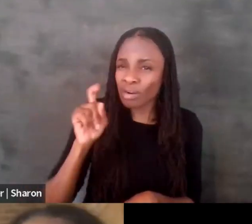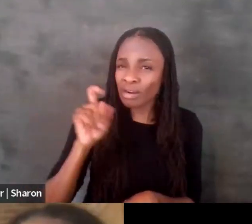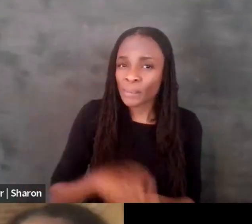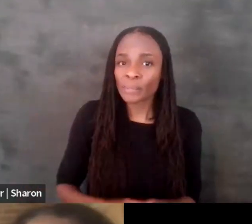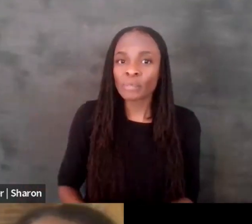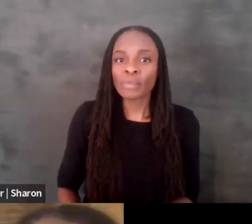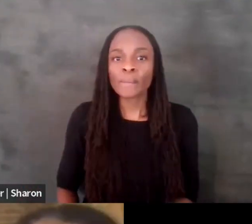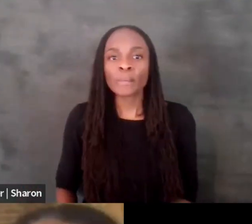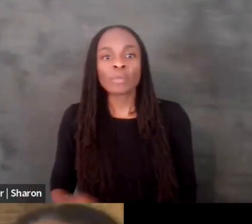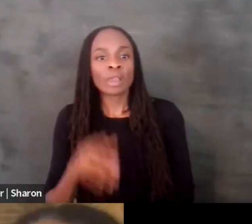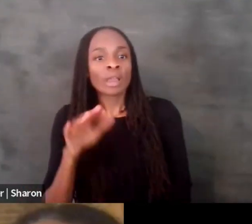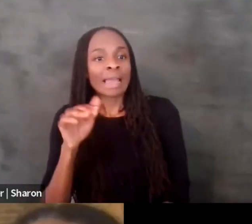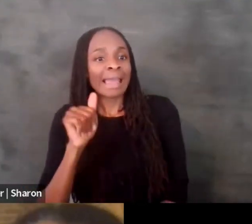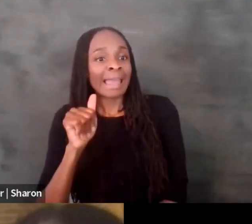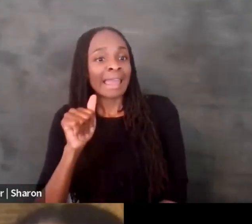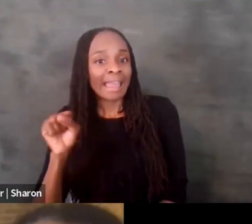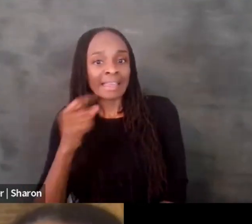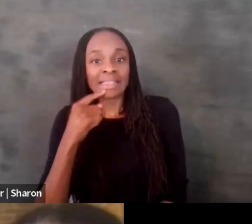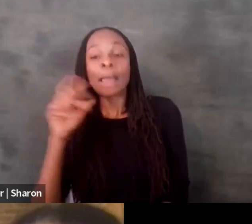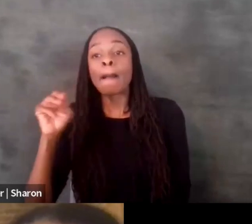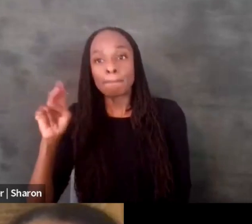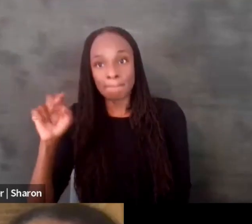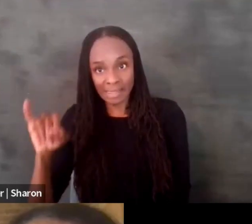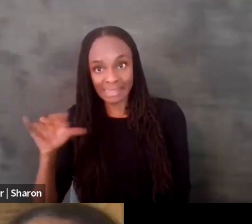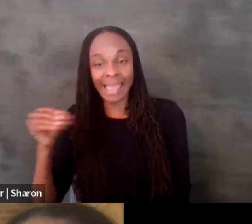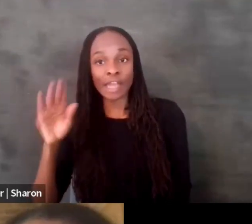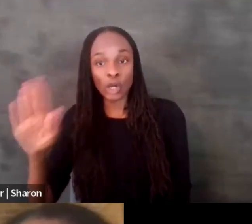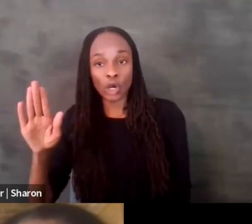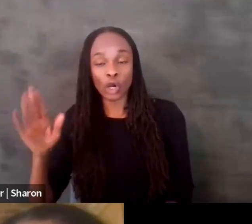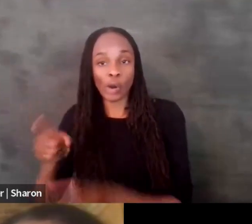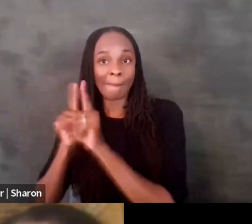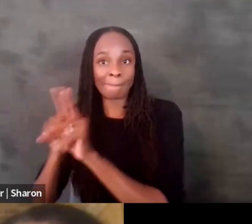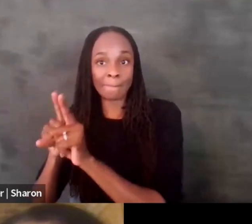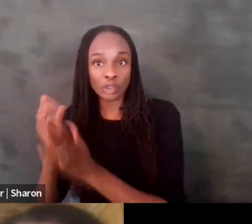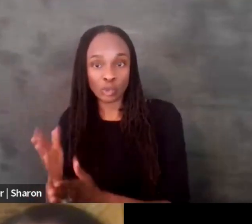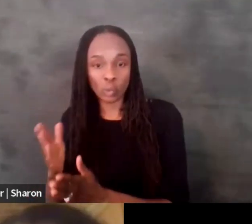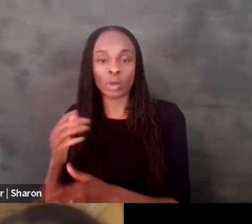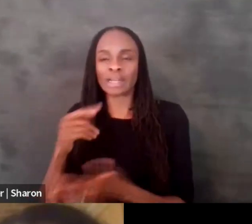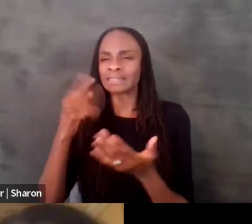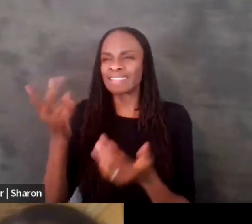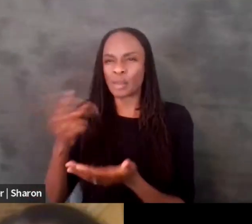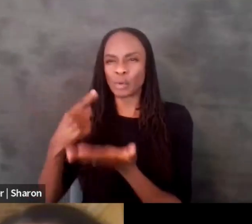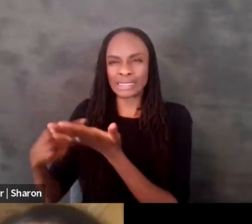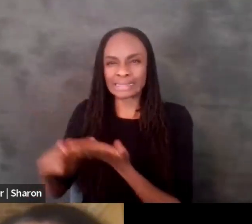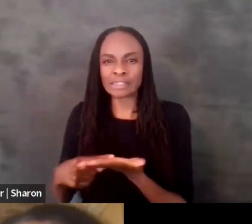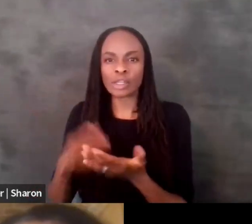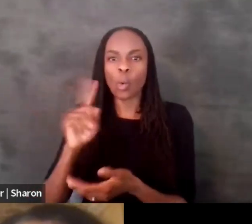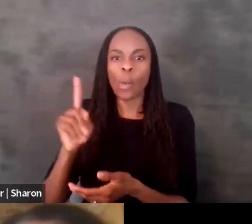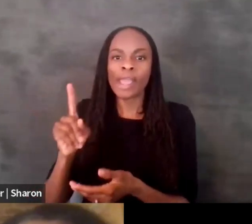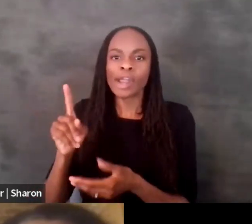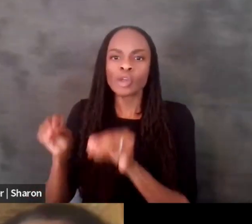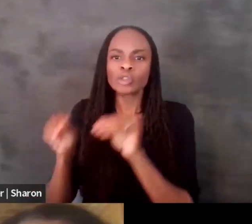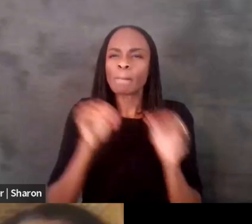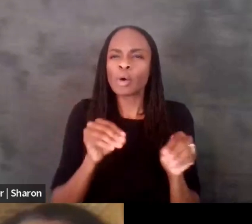Do you know? Actually, that is Mansi and her mentor Ramana were Ah, discussing where to put the moth screen. I And